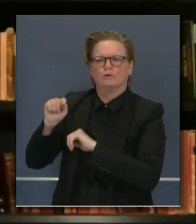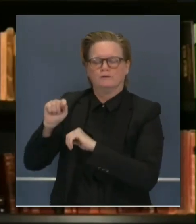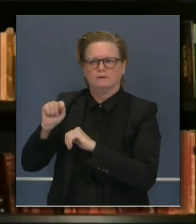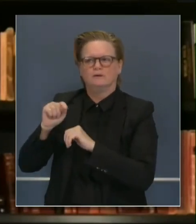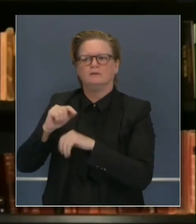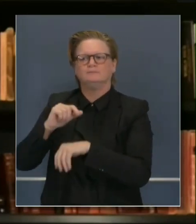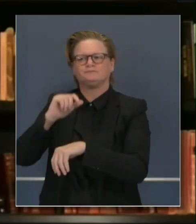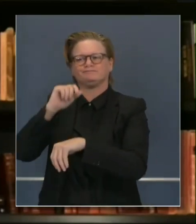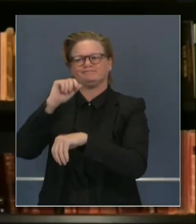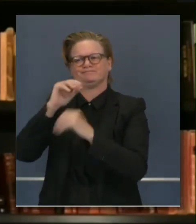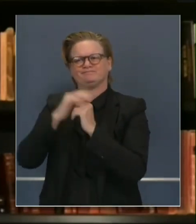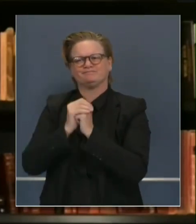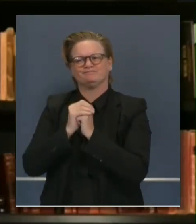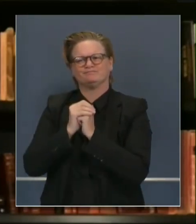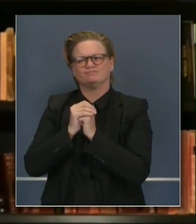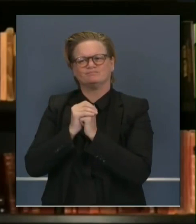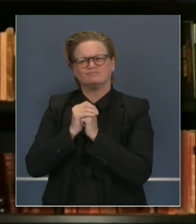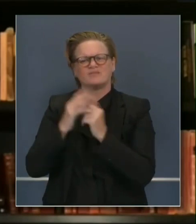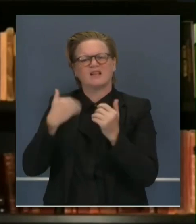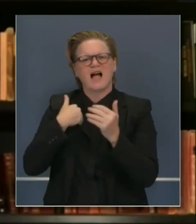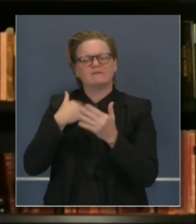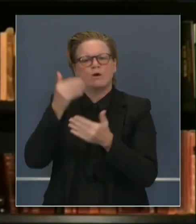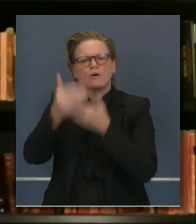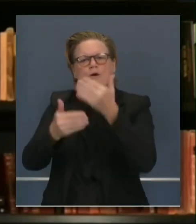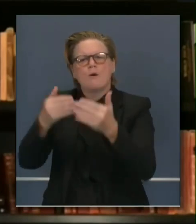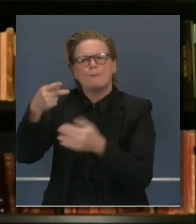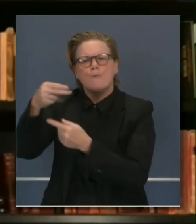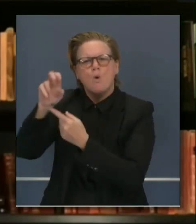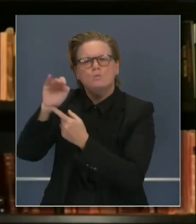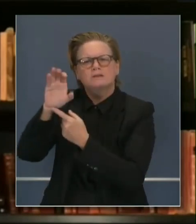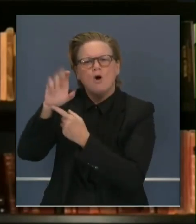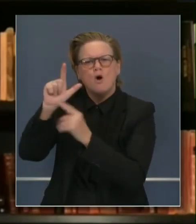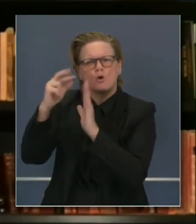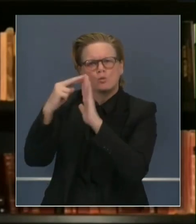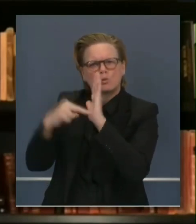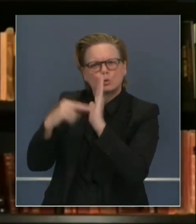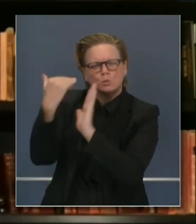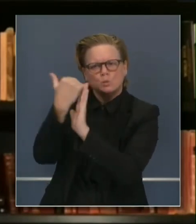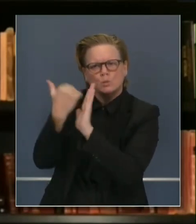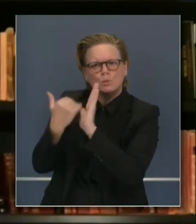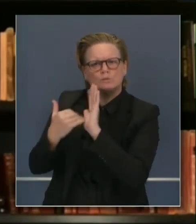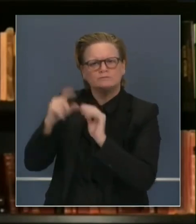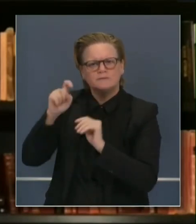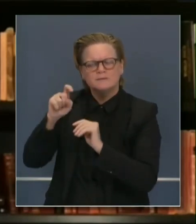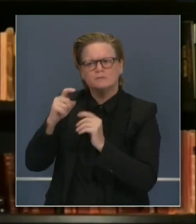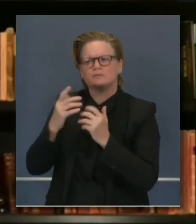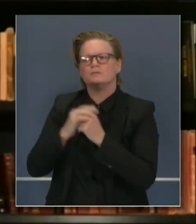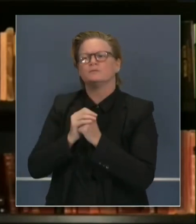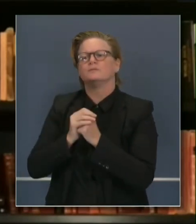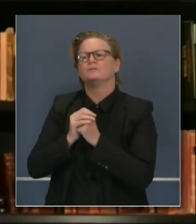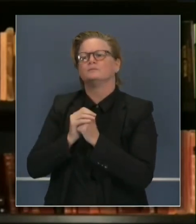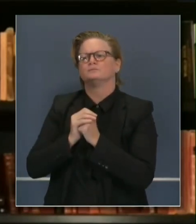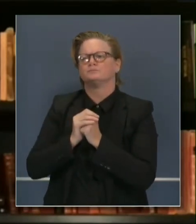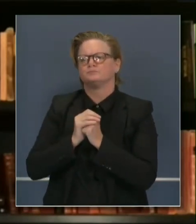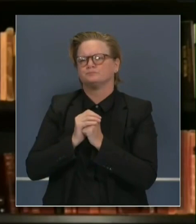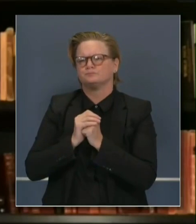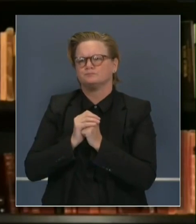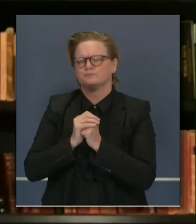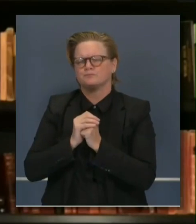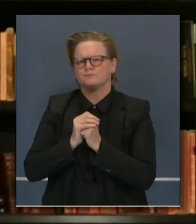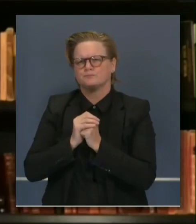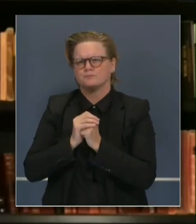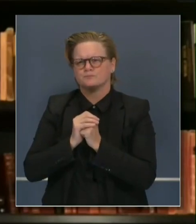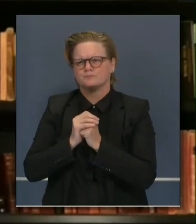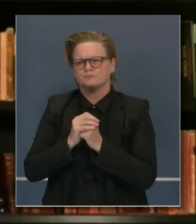worked collaboratively with them because we didn't want to be punitive, but we also wanted to be firm. And that is, we have pandemic relief dollars, CARES